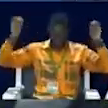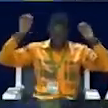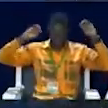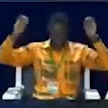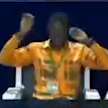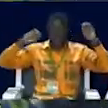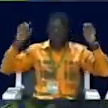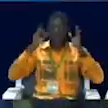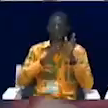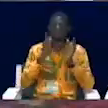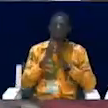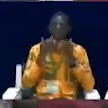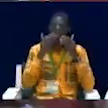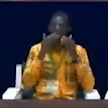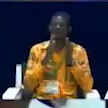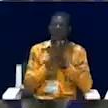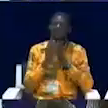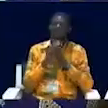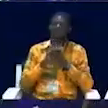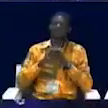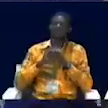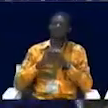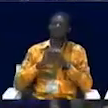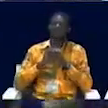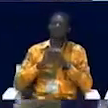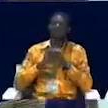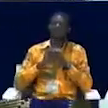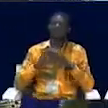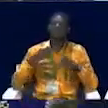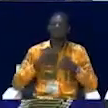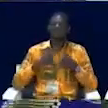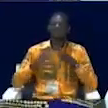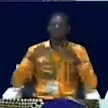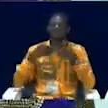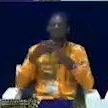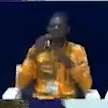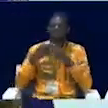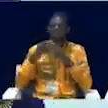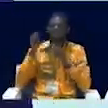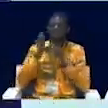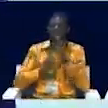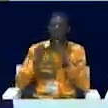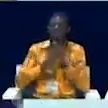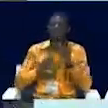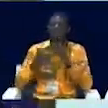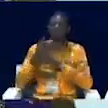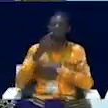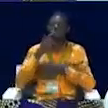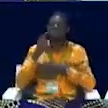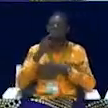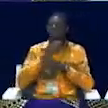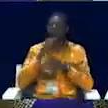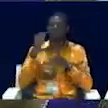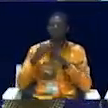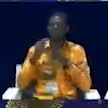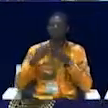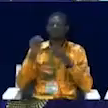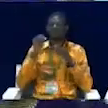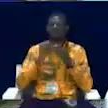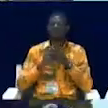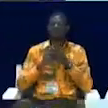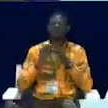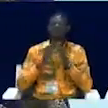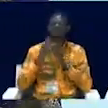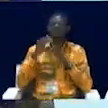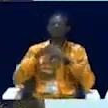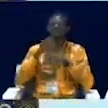Daddy, please give them a name each. We want Daddy to give them a name each and just send a word to them. Just send